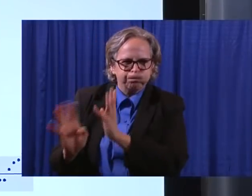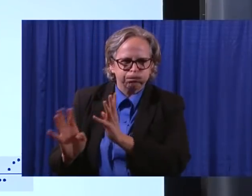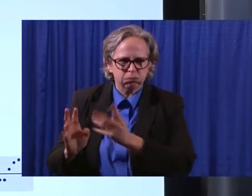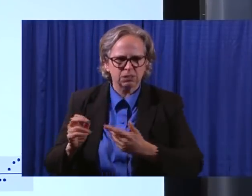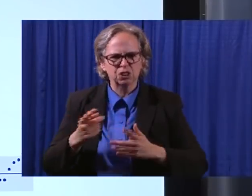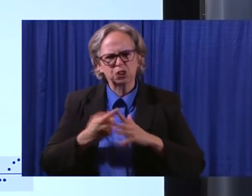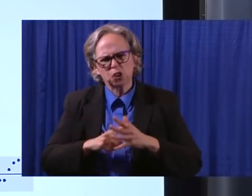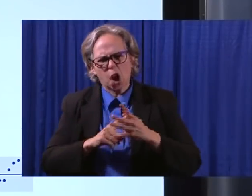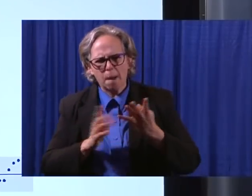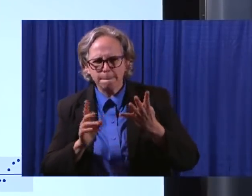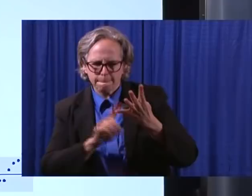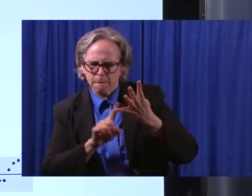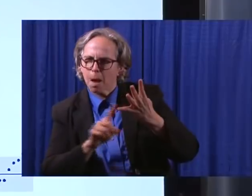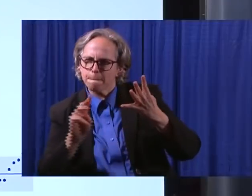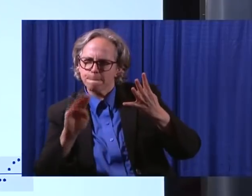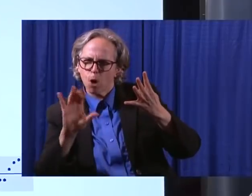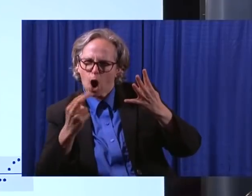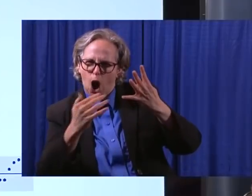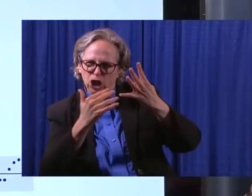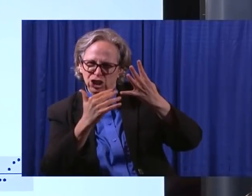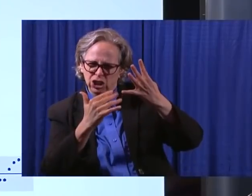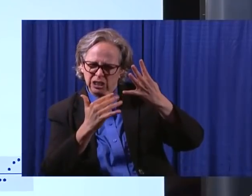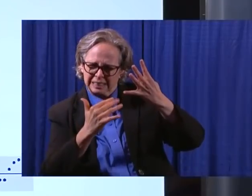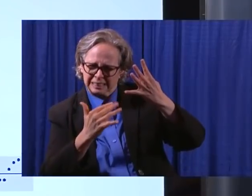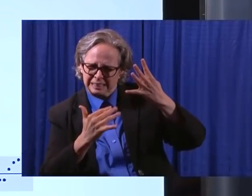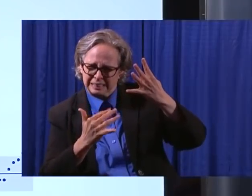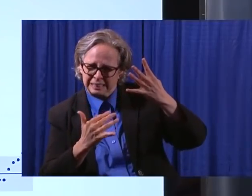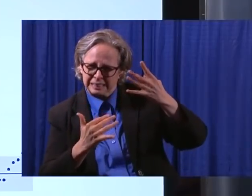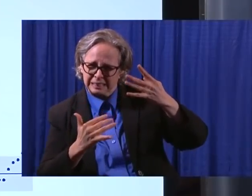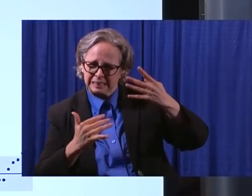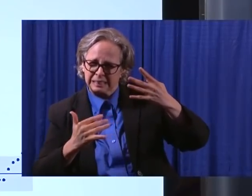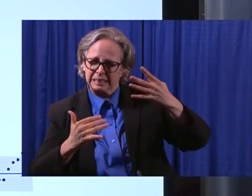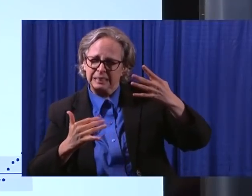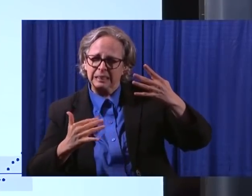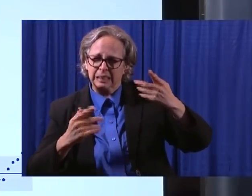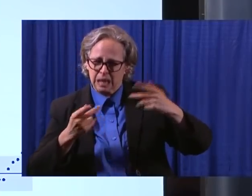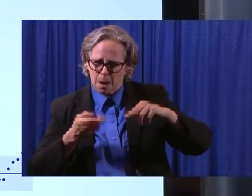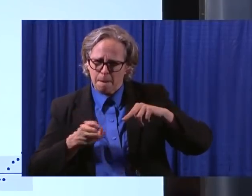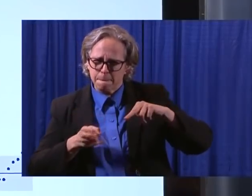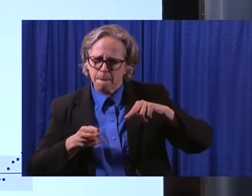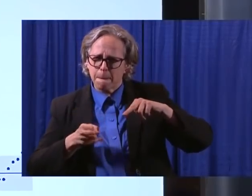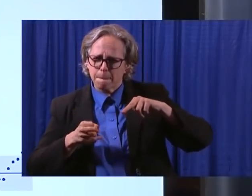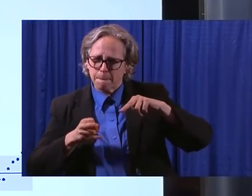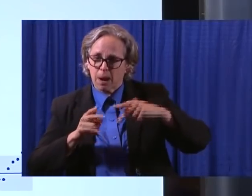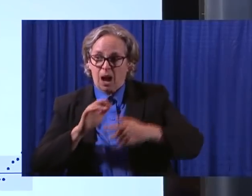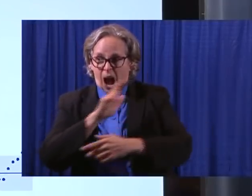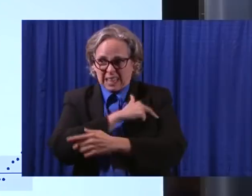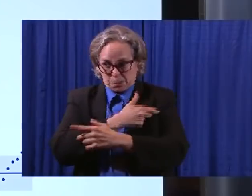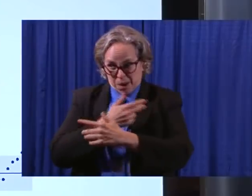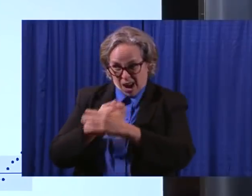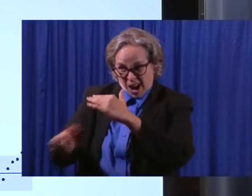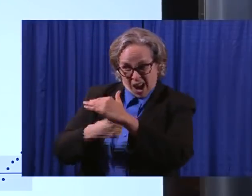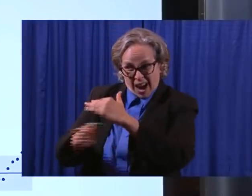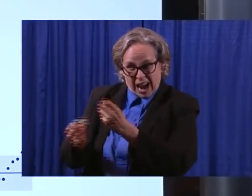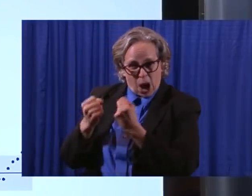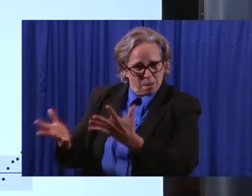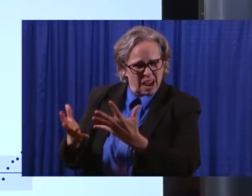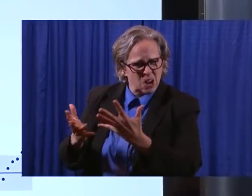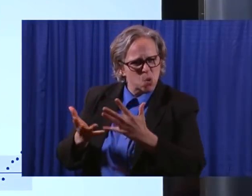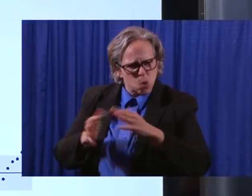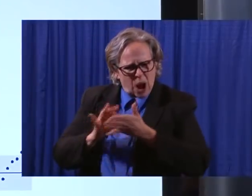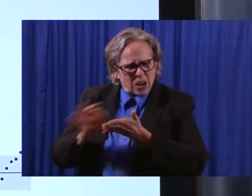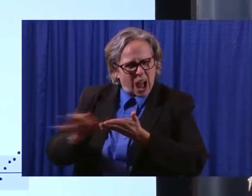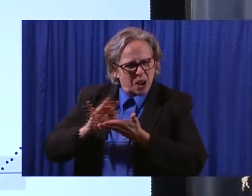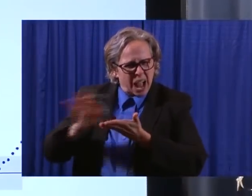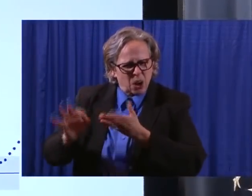March. And you can see that the number of patients that were hospitalized in our region, this is the Ohio region. Let me be clear